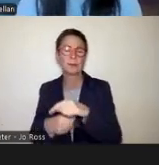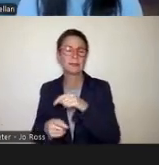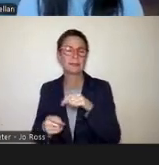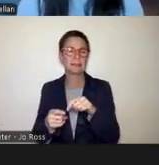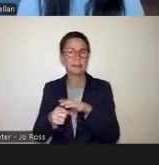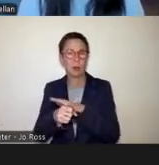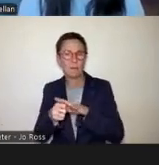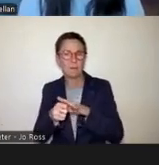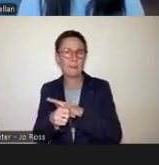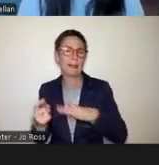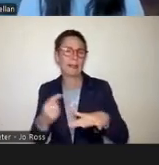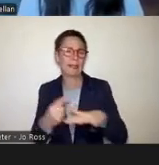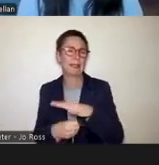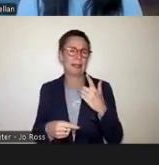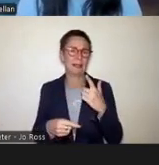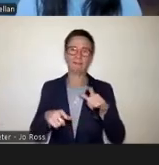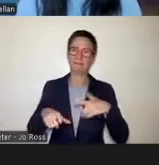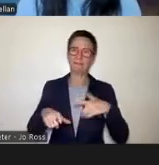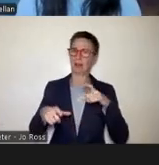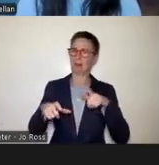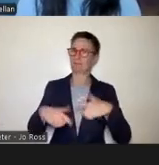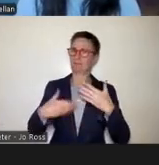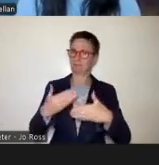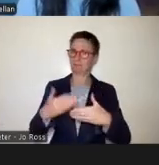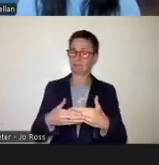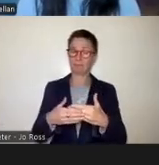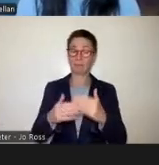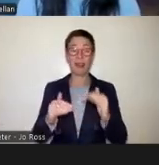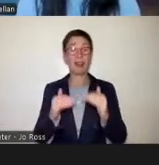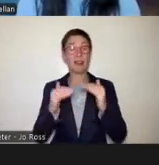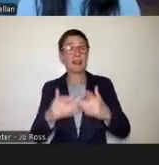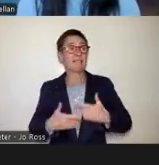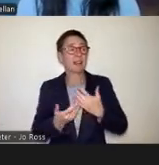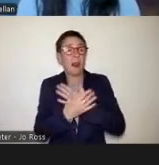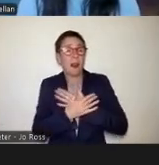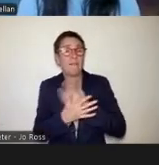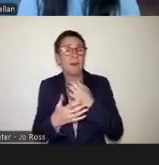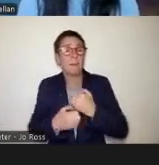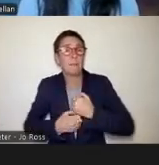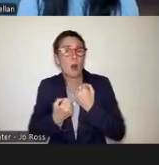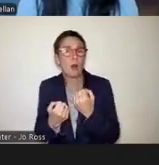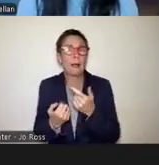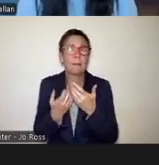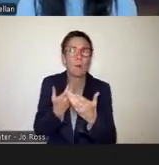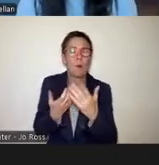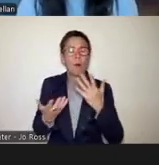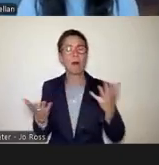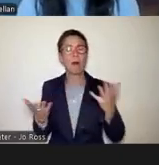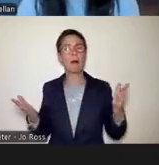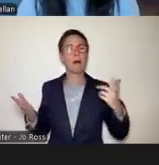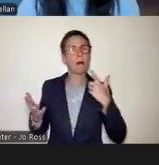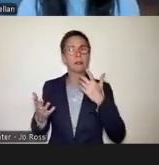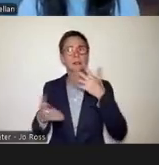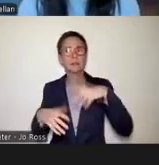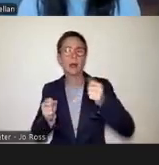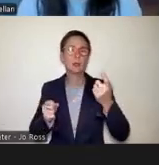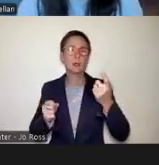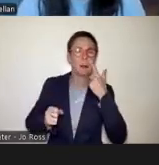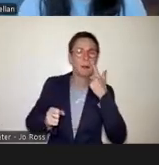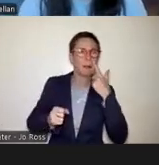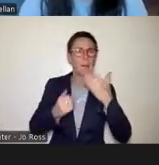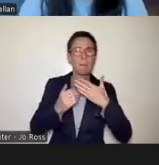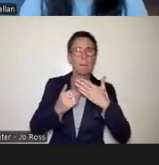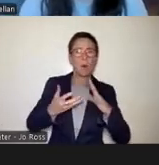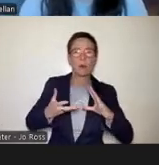family. And then above that is love and belonging. So that's where people start to be a bit more creative, start to venture outside of their